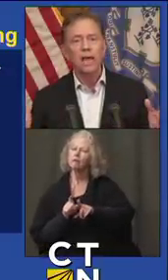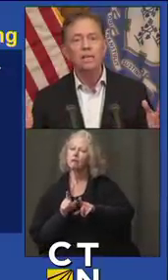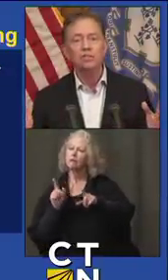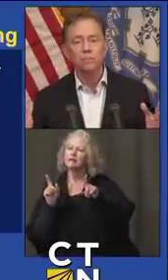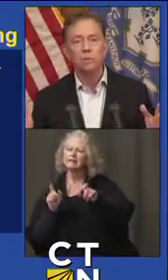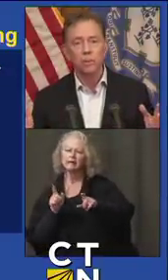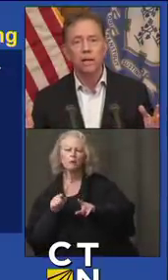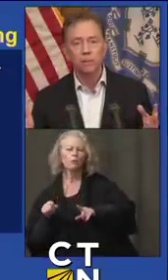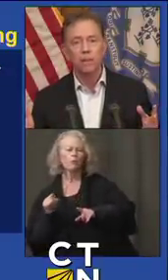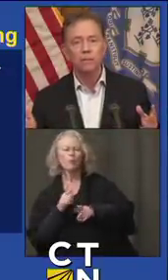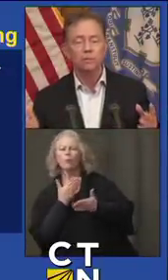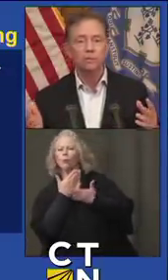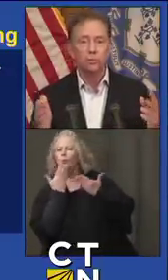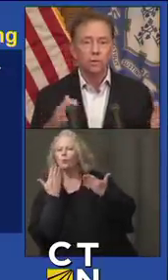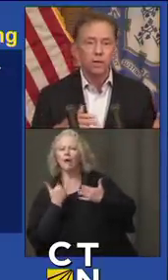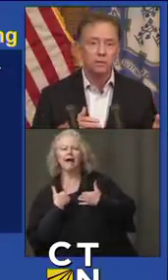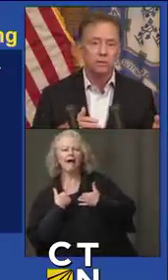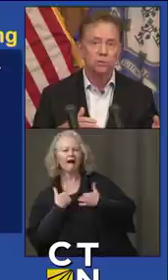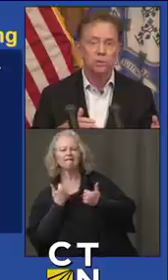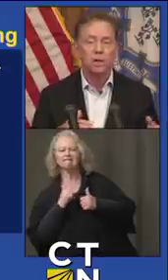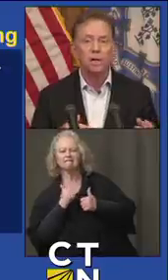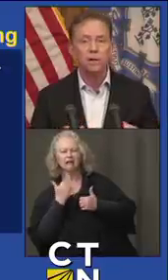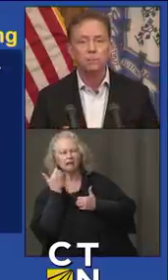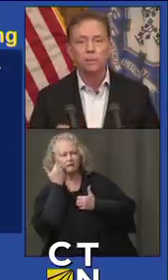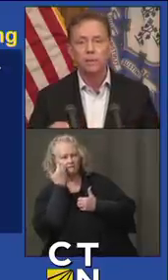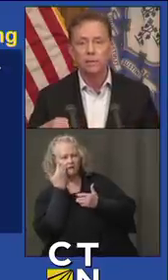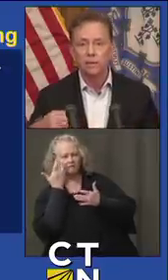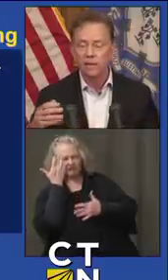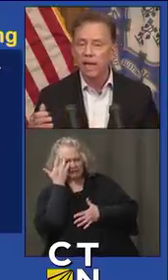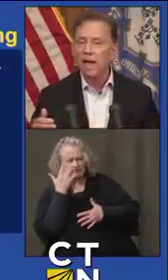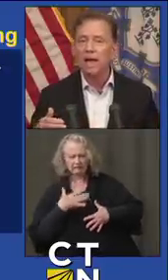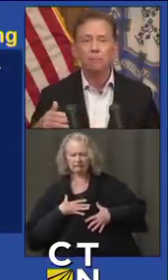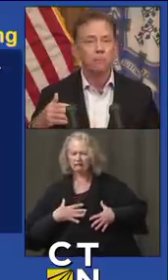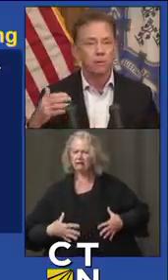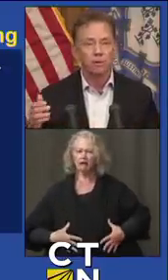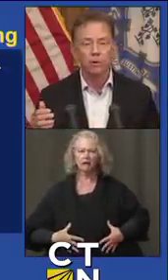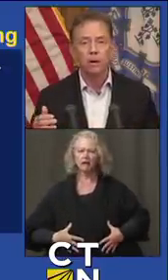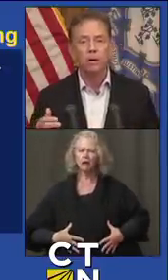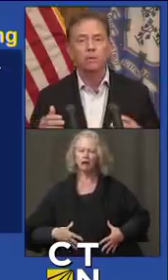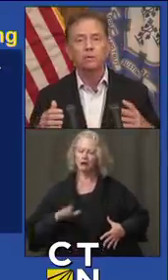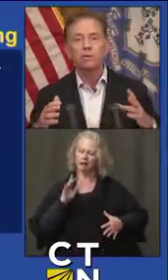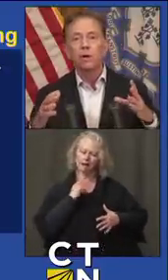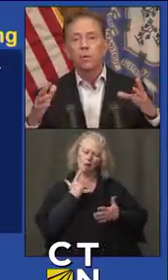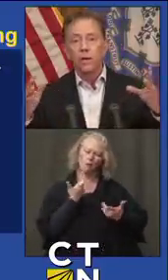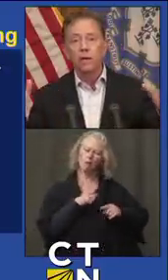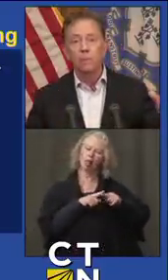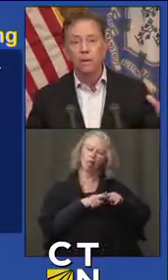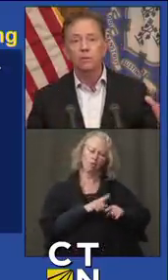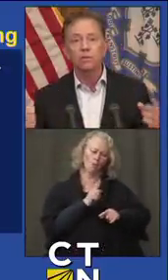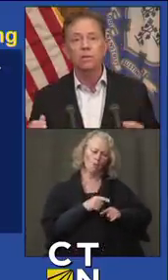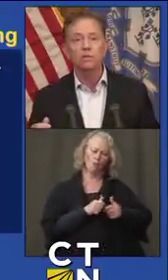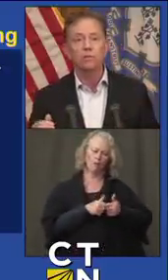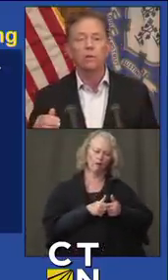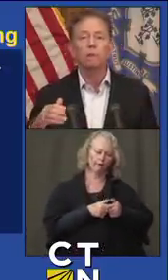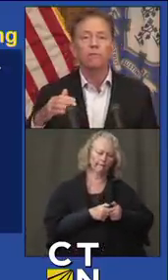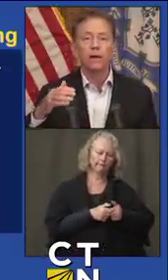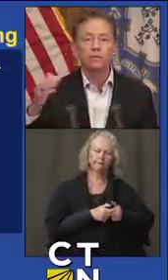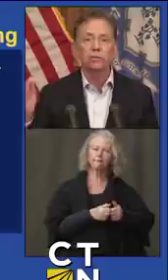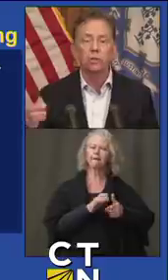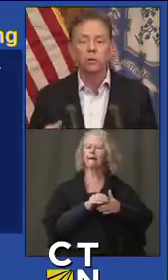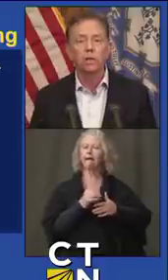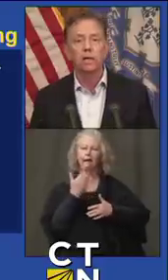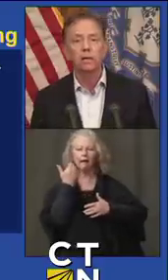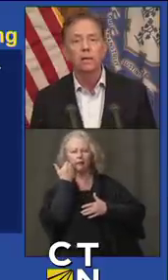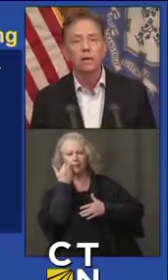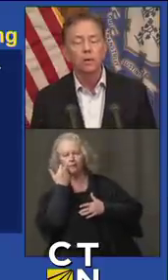testing asymptomatic patients. So we're not just reliant upon the app and the thermometers. We get a better sense of what